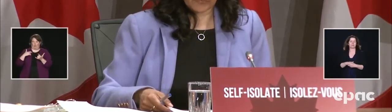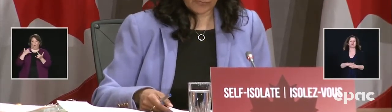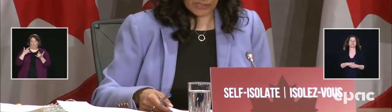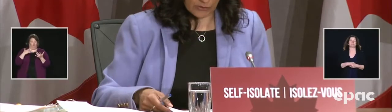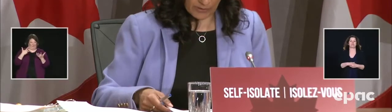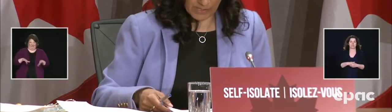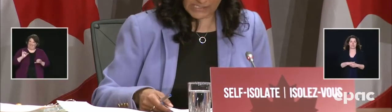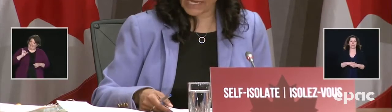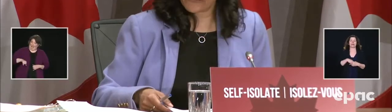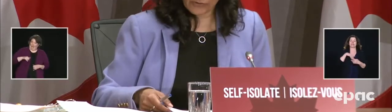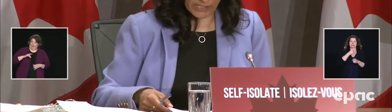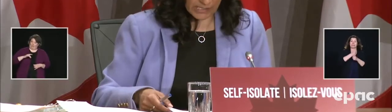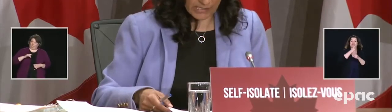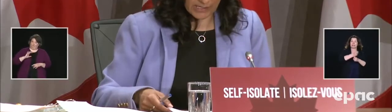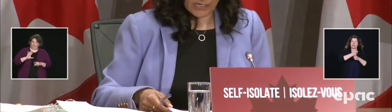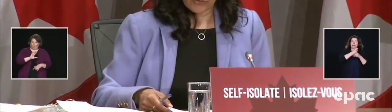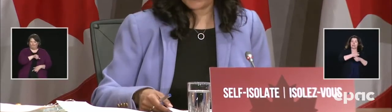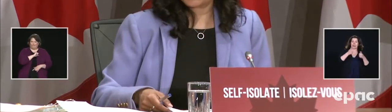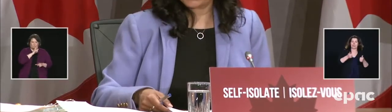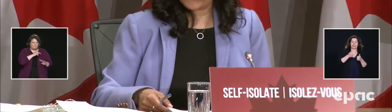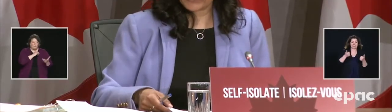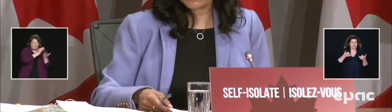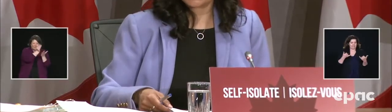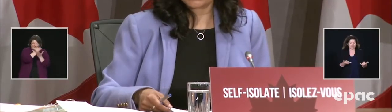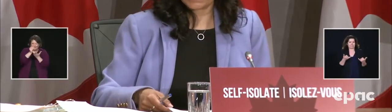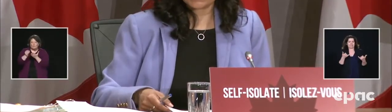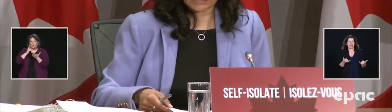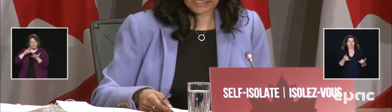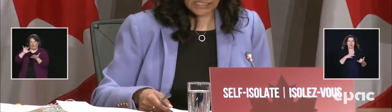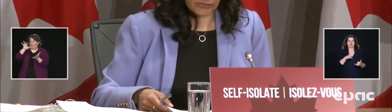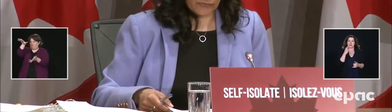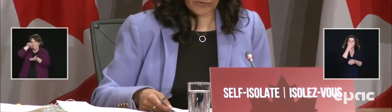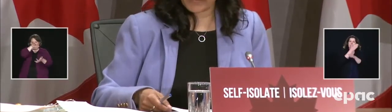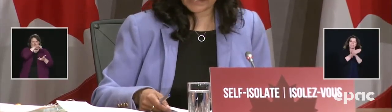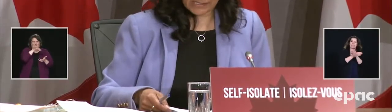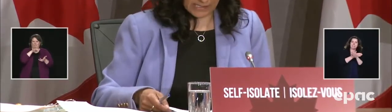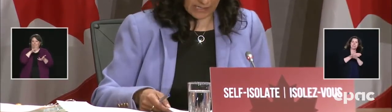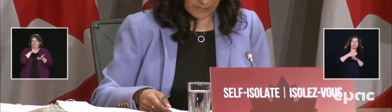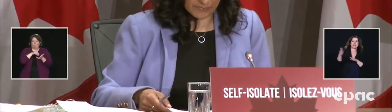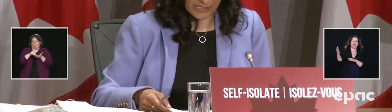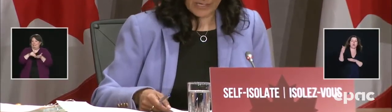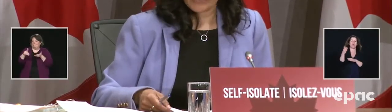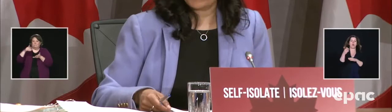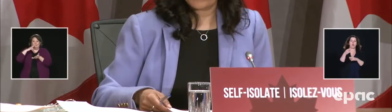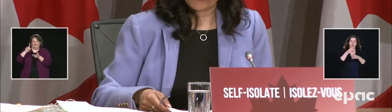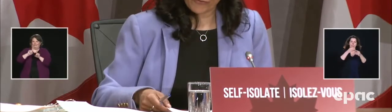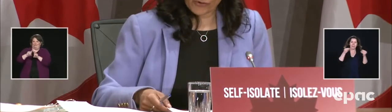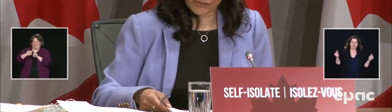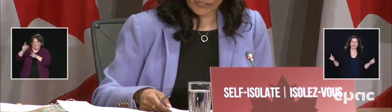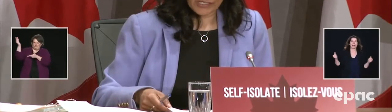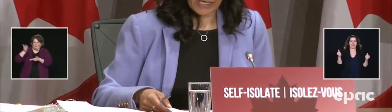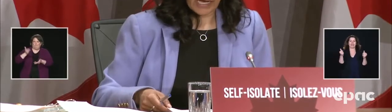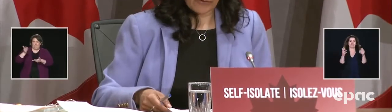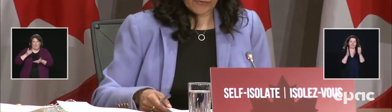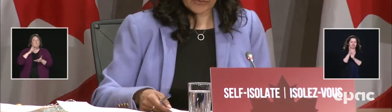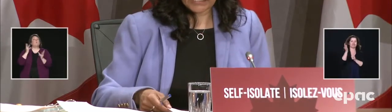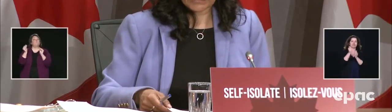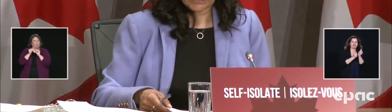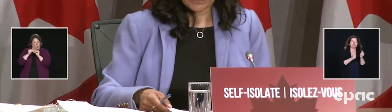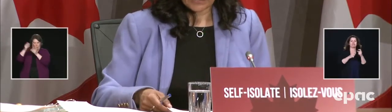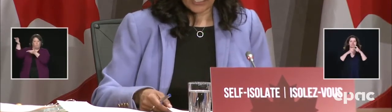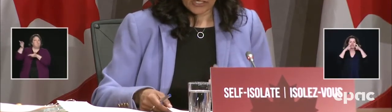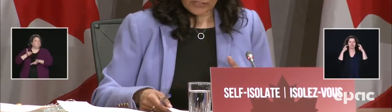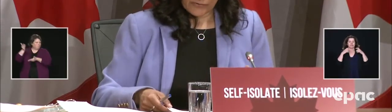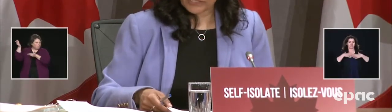protective equipment every week, with deliveries set to continue for the months to come. Moving forward, our